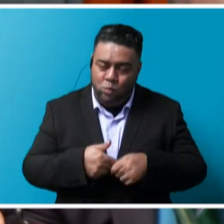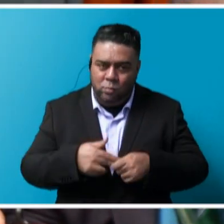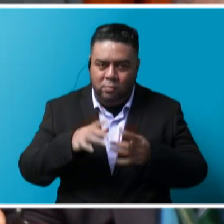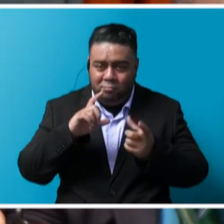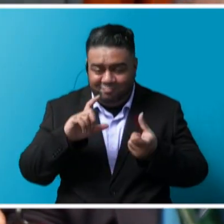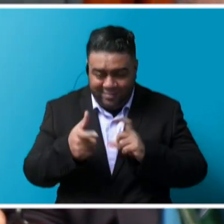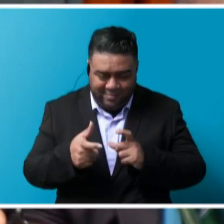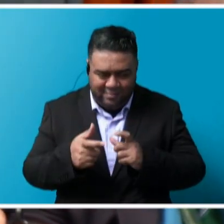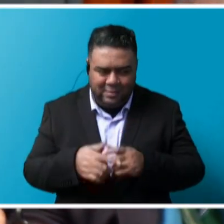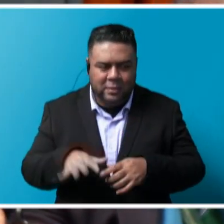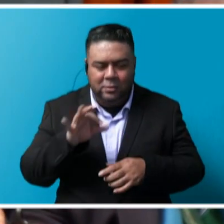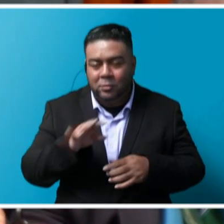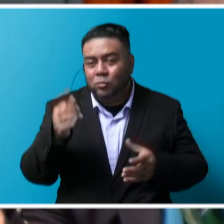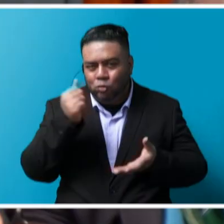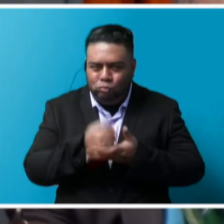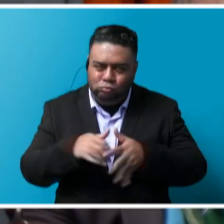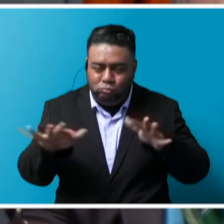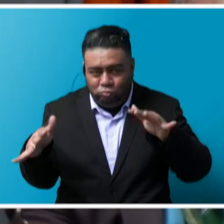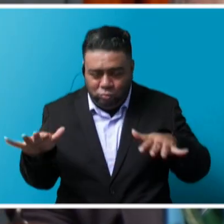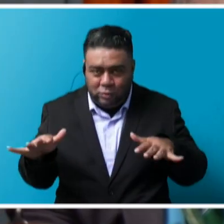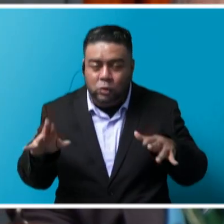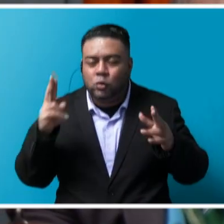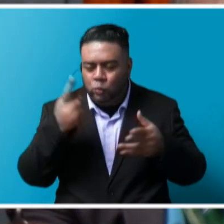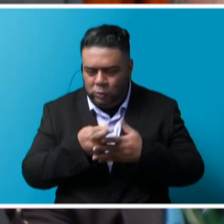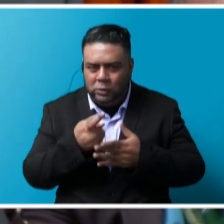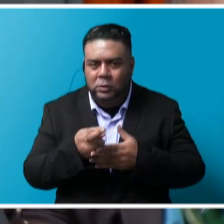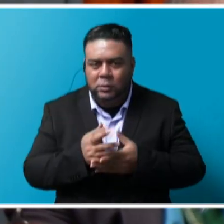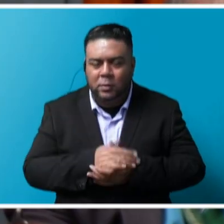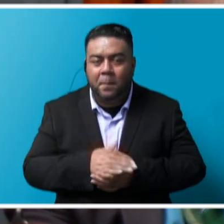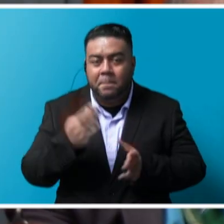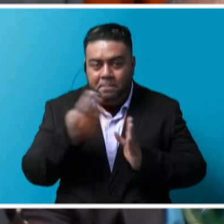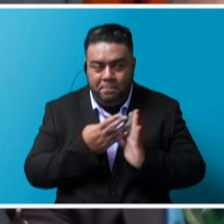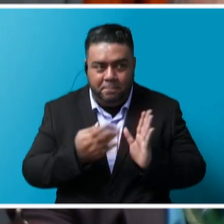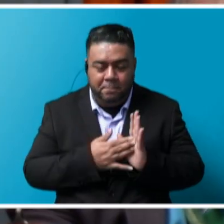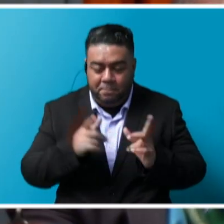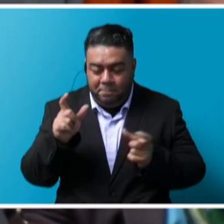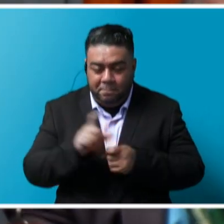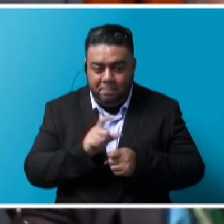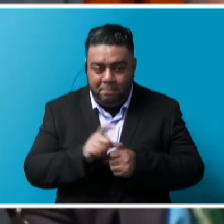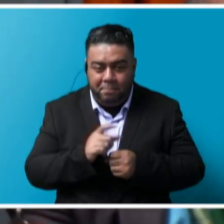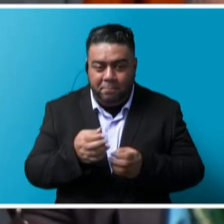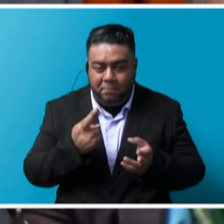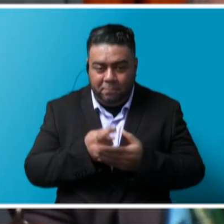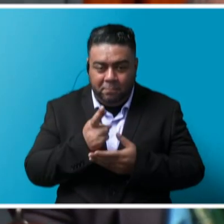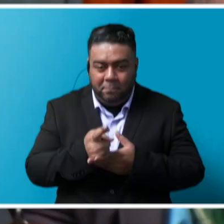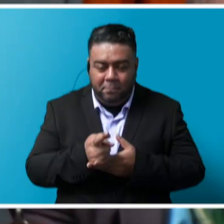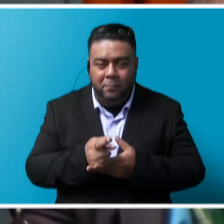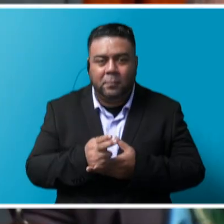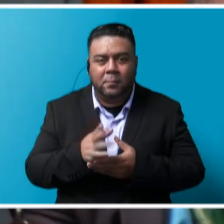as uncertainties. That is a reality, Mr. Speaker, Sir. The budget was crafted realistically and also